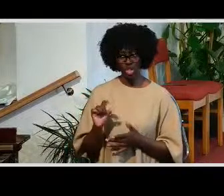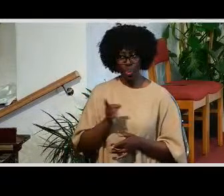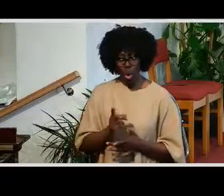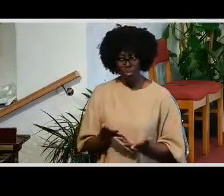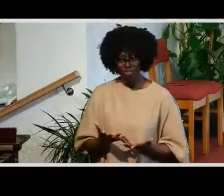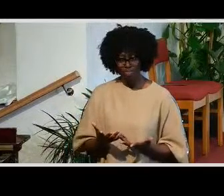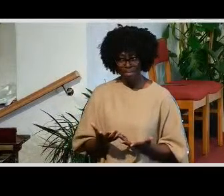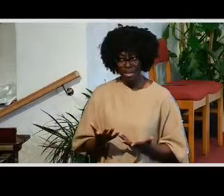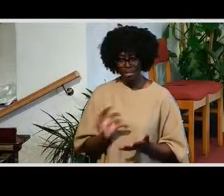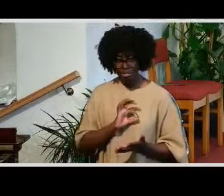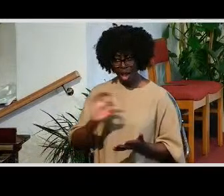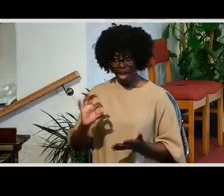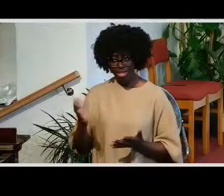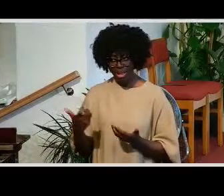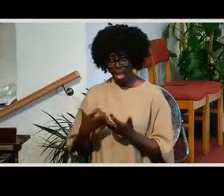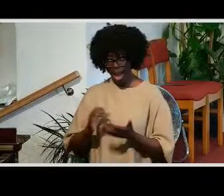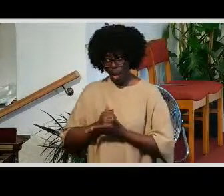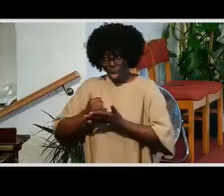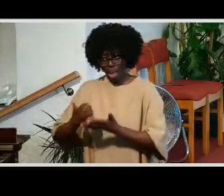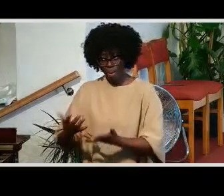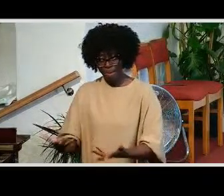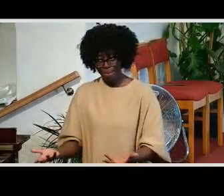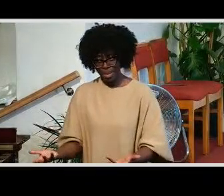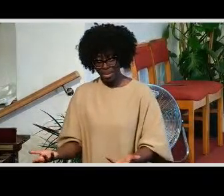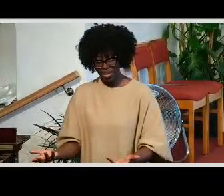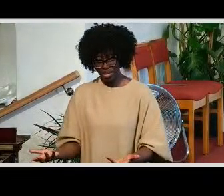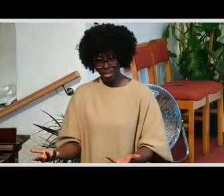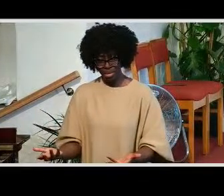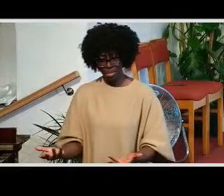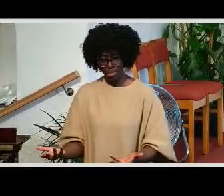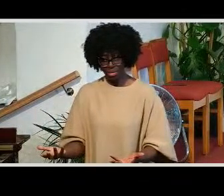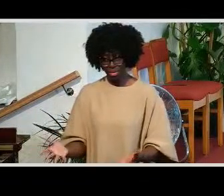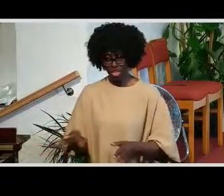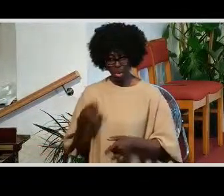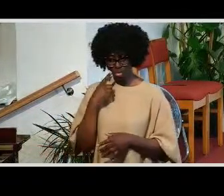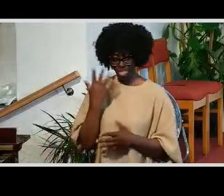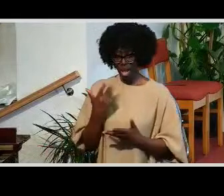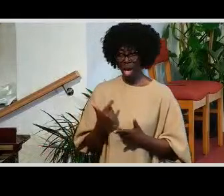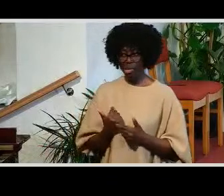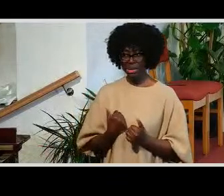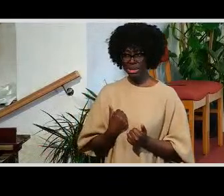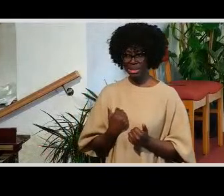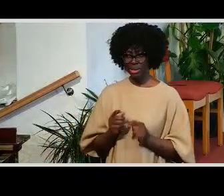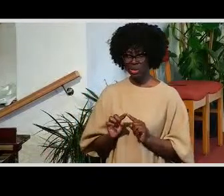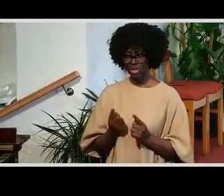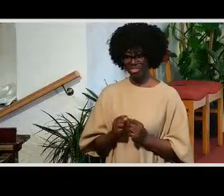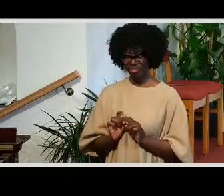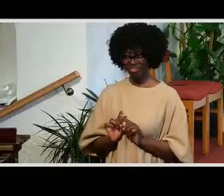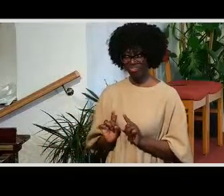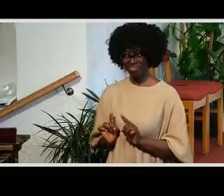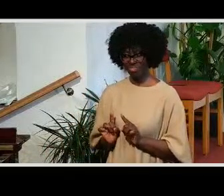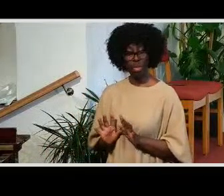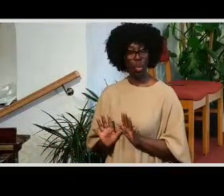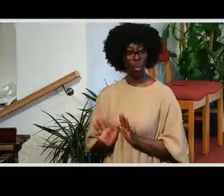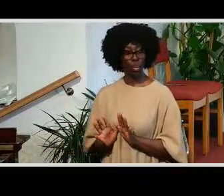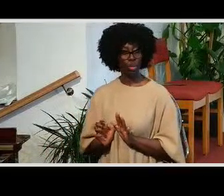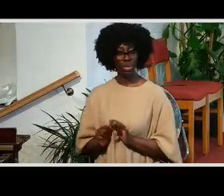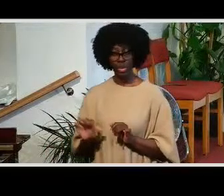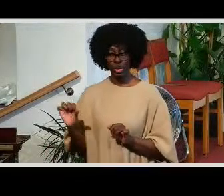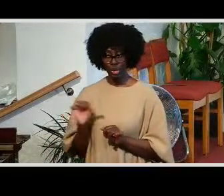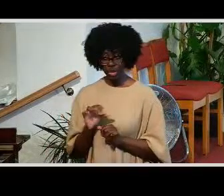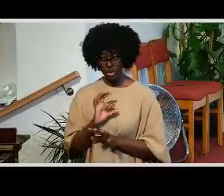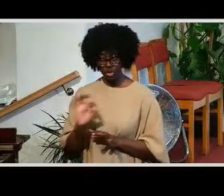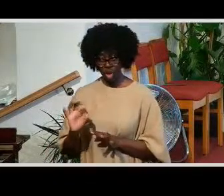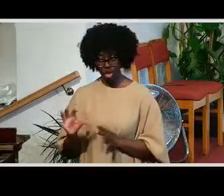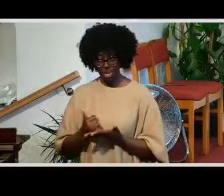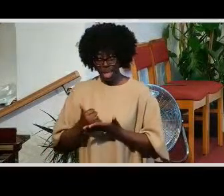I, in a sense, make up for the gap that I might have observed? That's what we should be doing. We